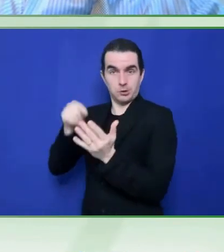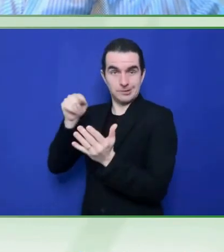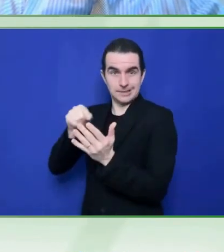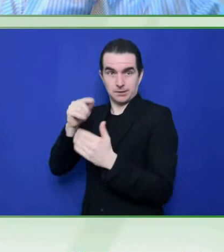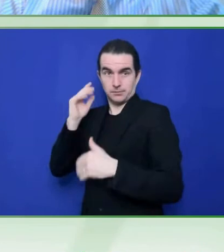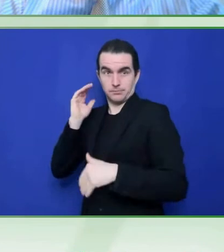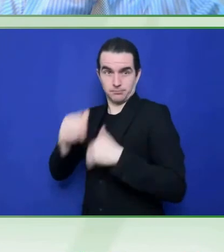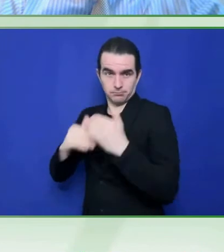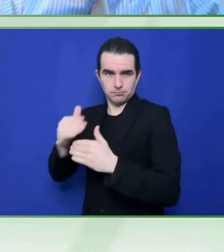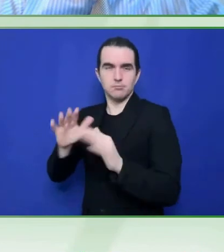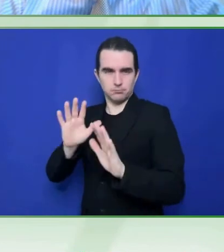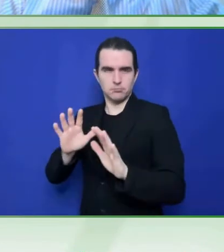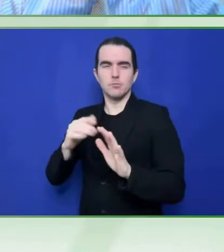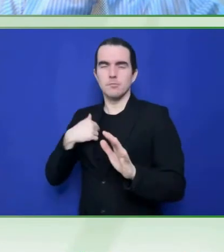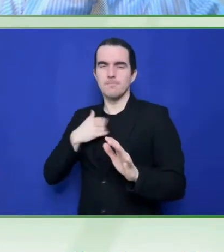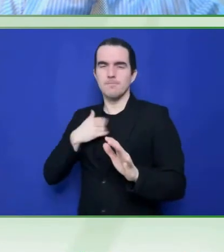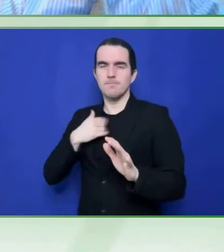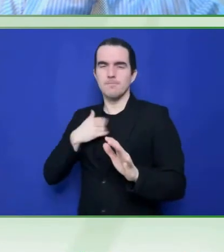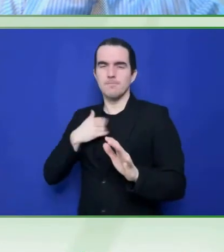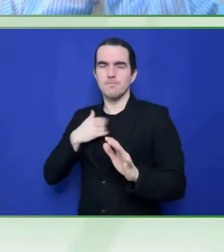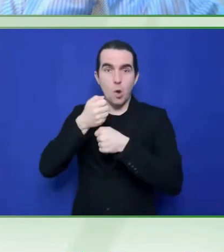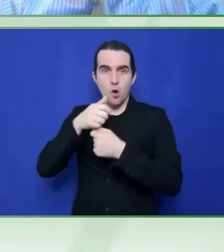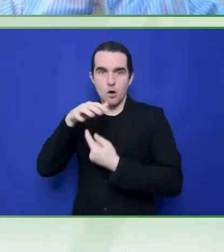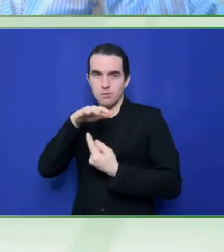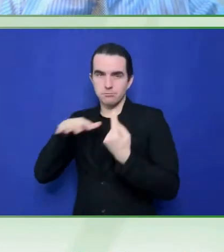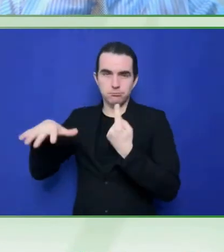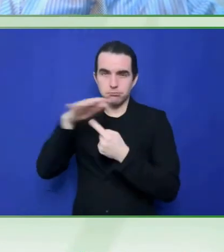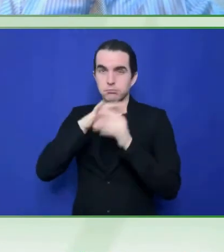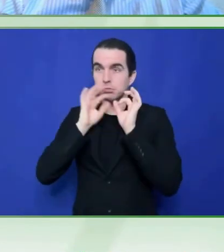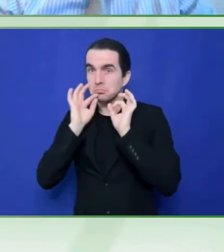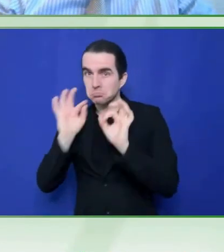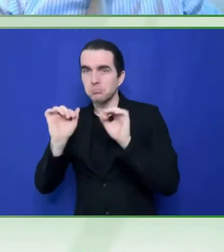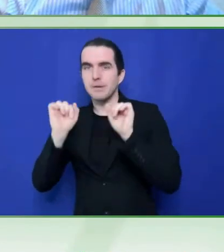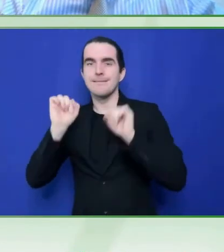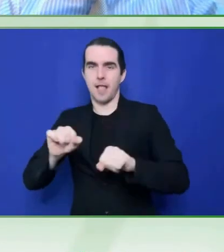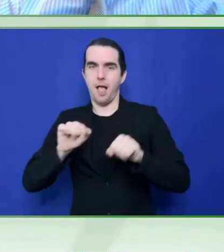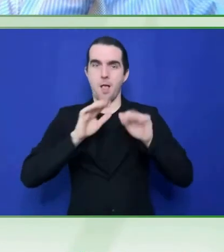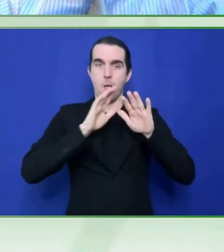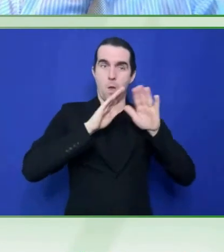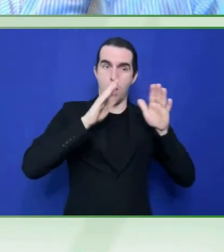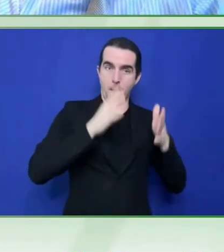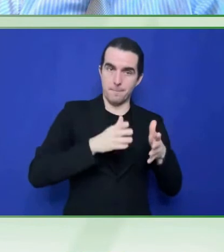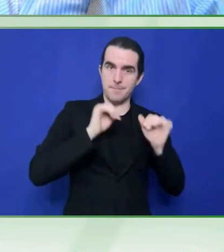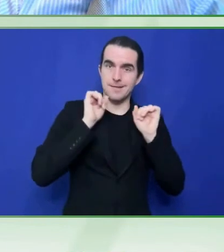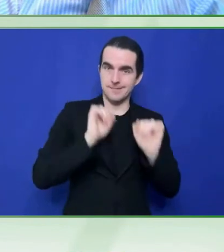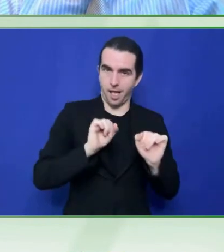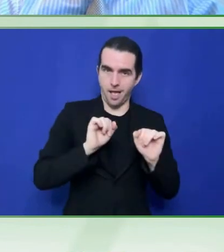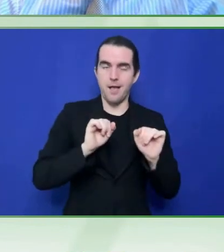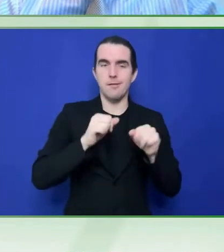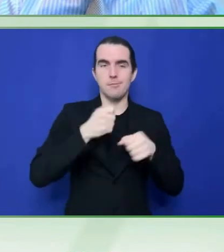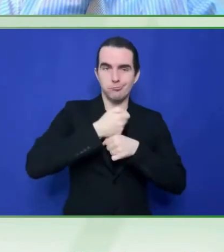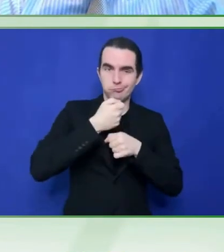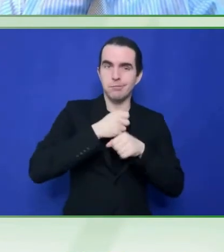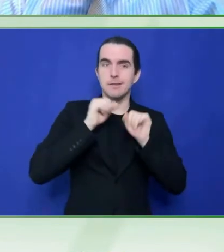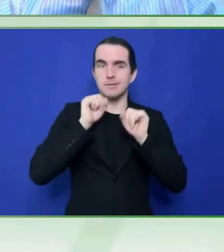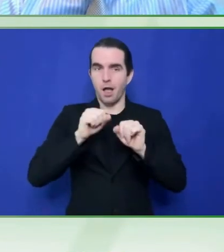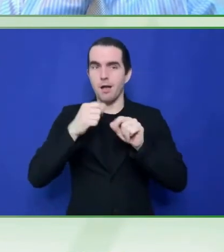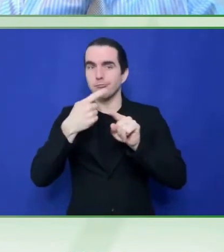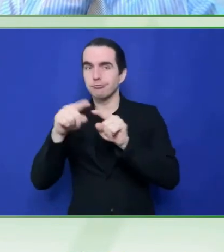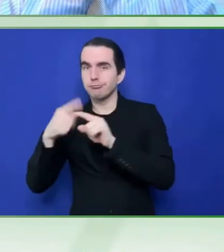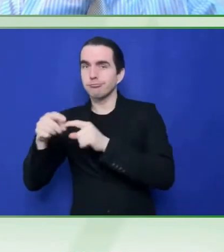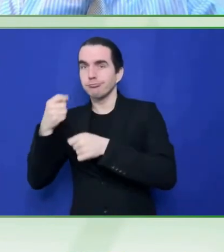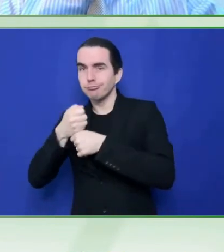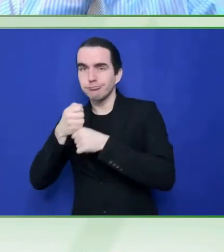use from office or from their homes. And then, of course, we don't just support ourselves; we also